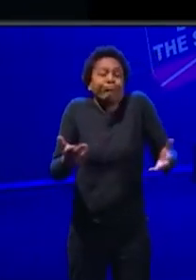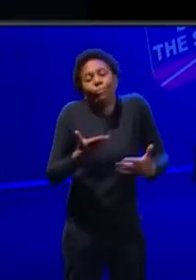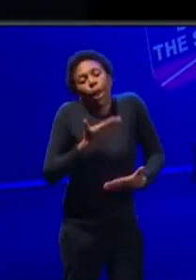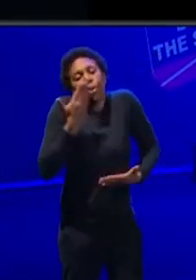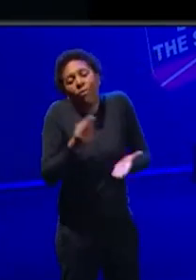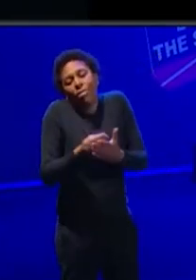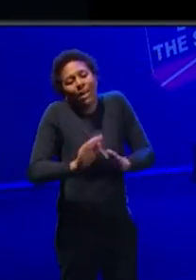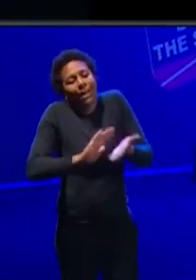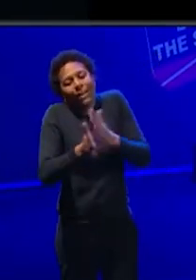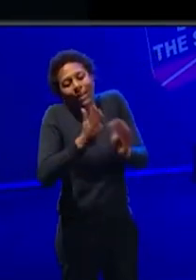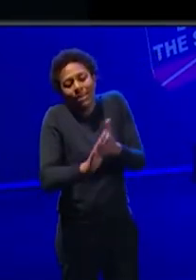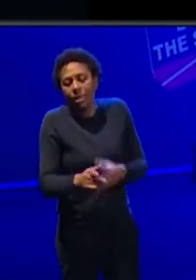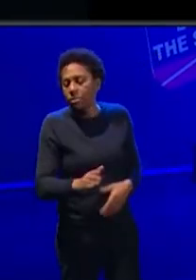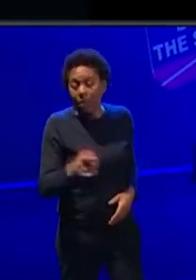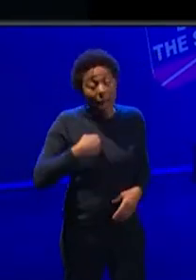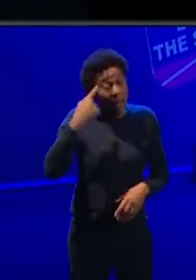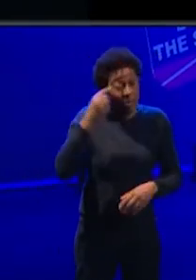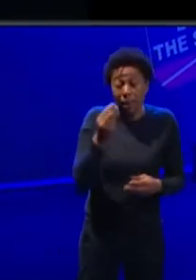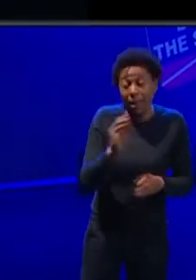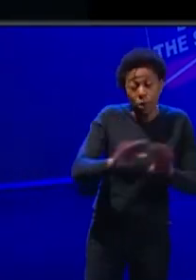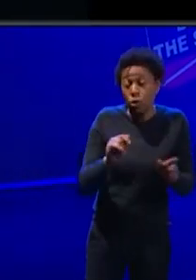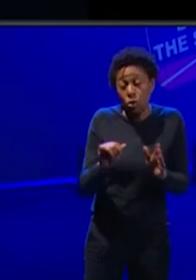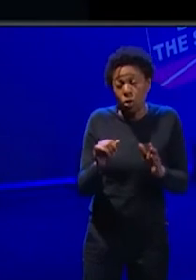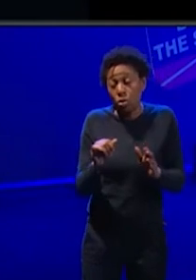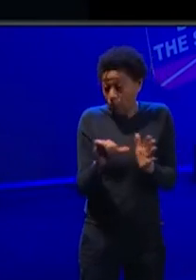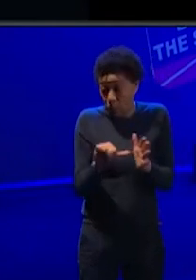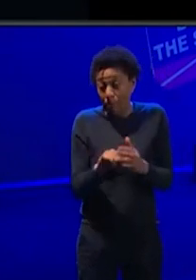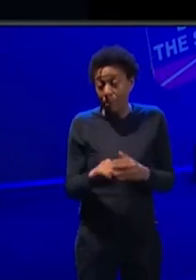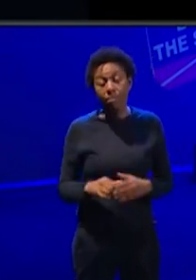That's the only thing I want to add. That's the only thing useful I can add to that answer.